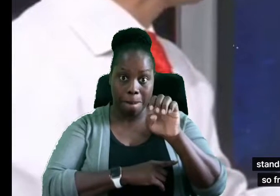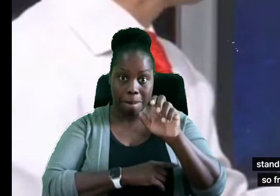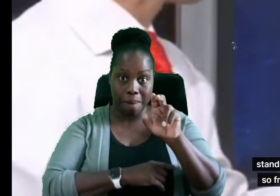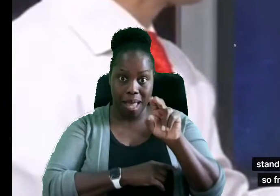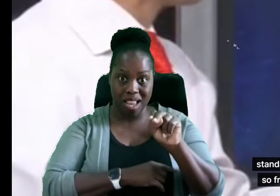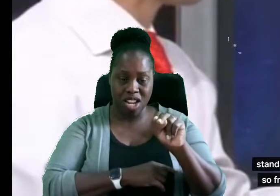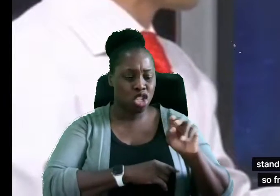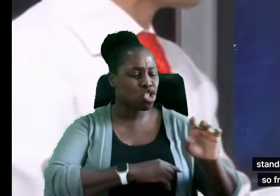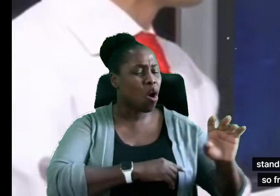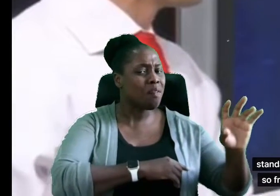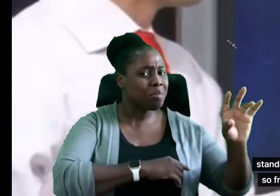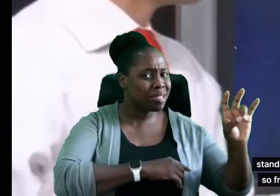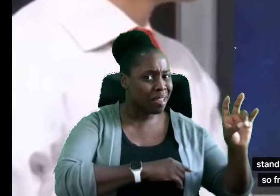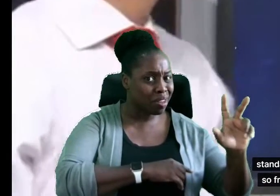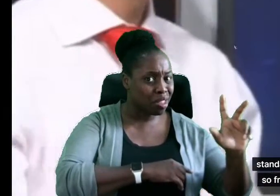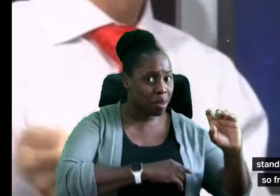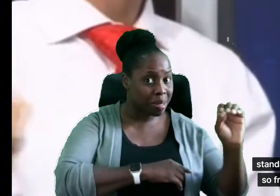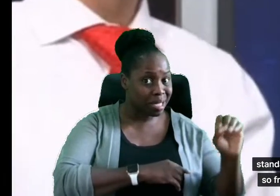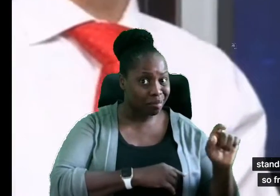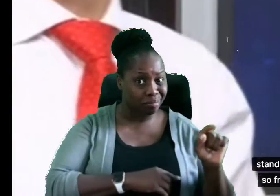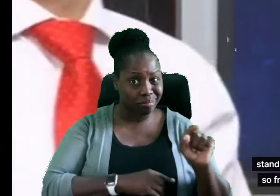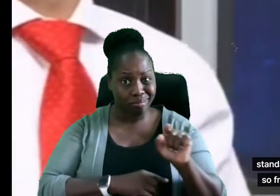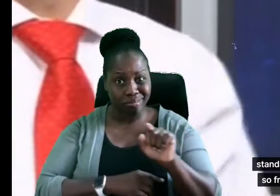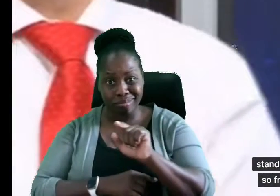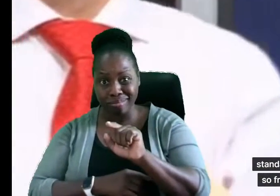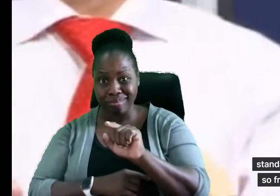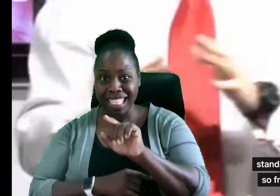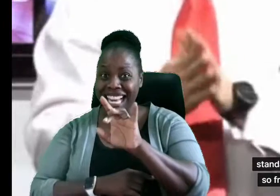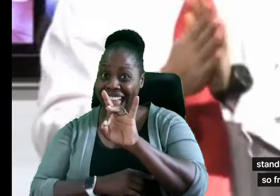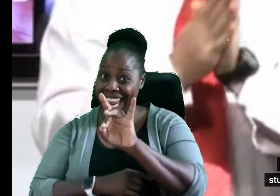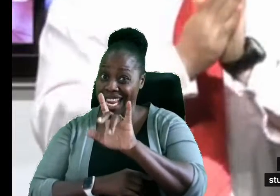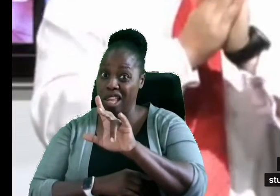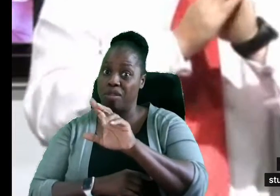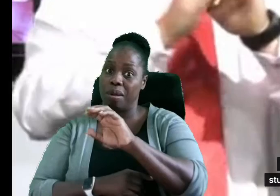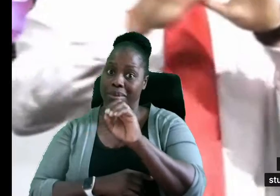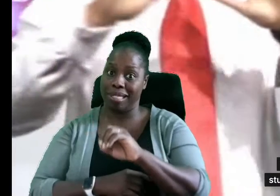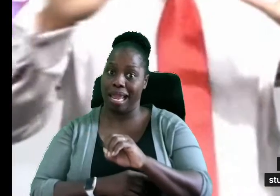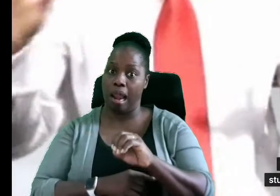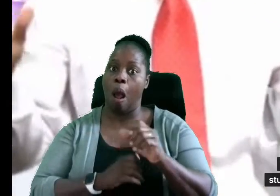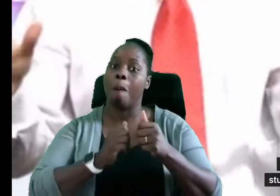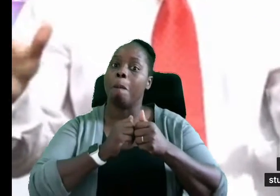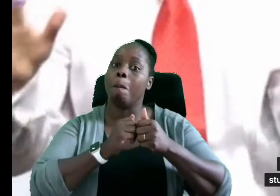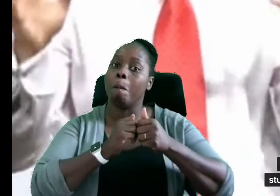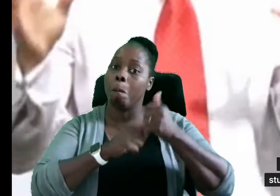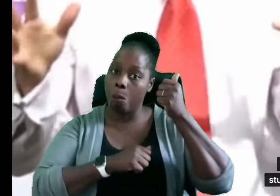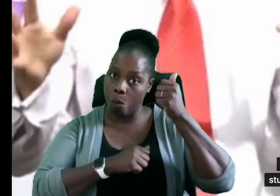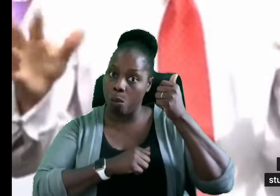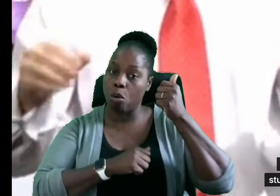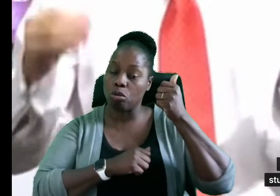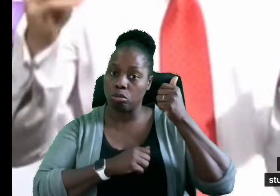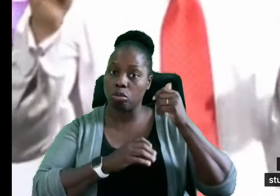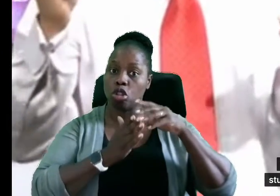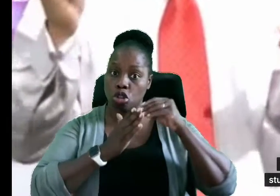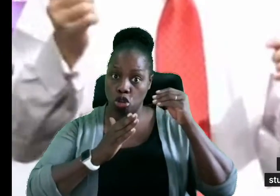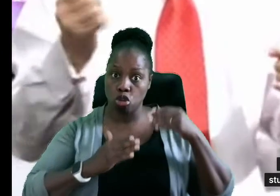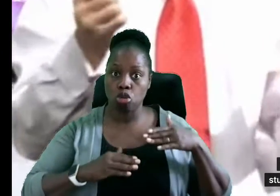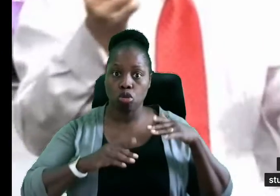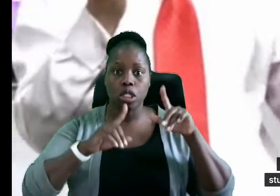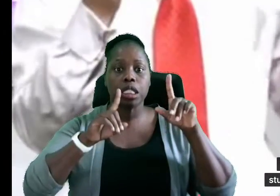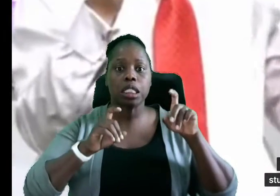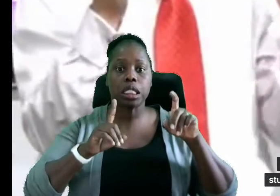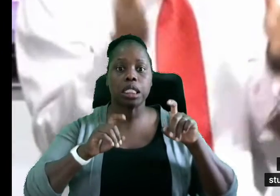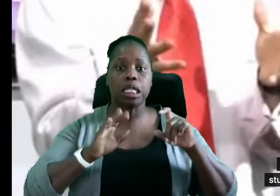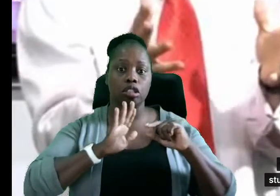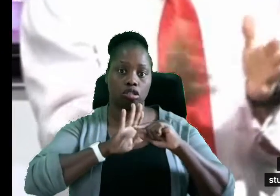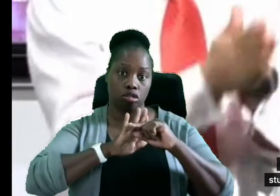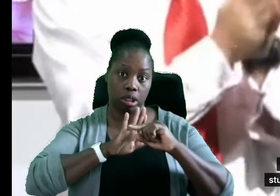from 73% to 83%, there will be a majority of the